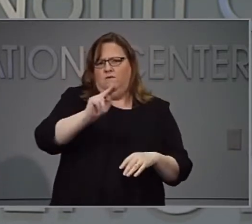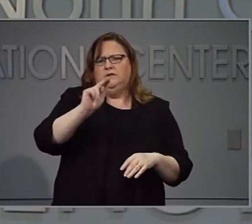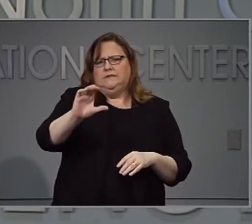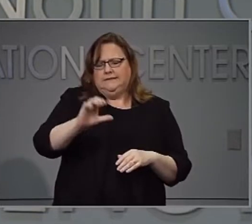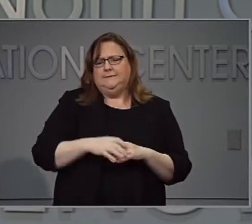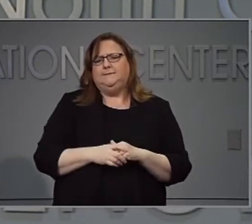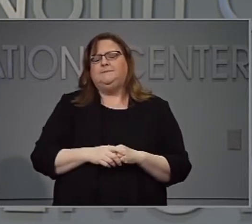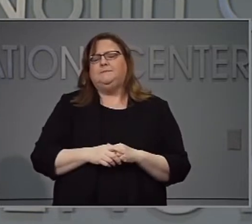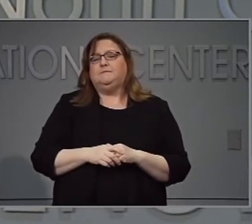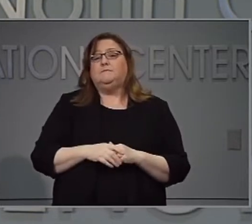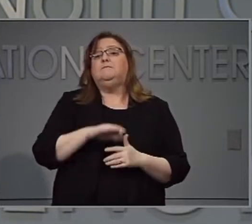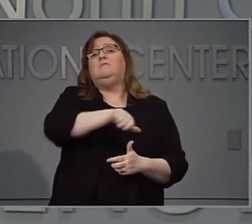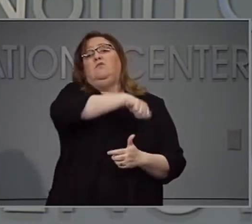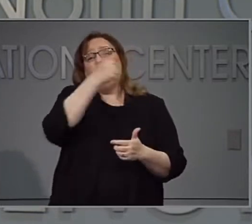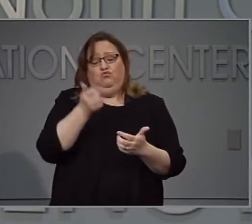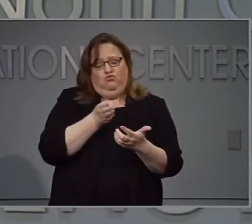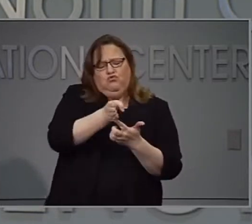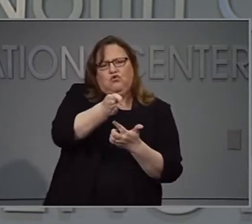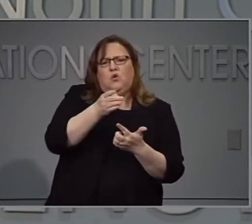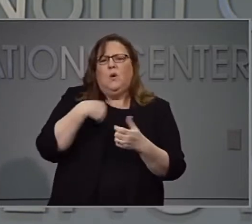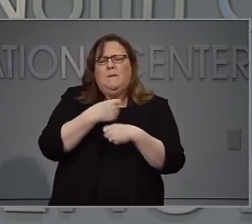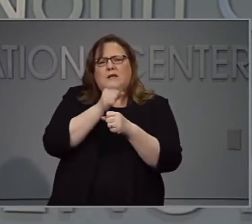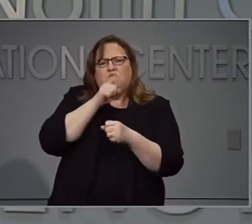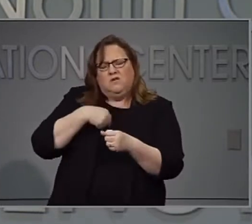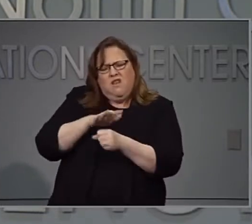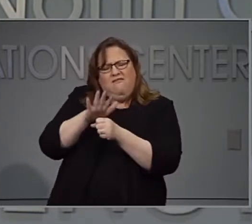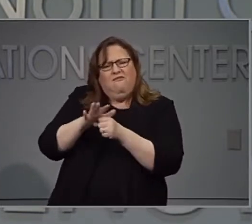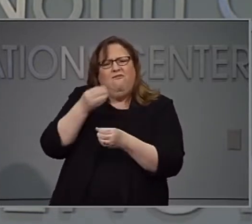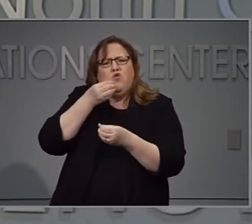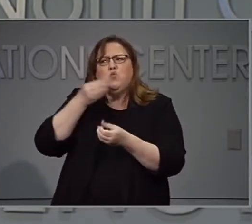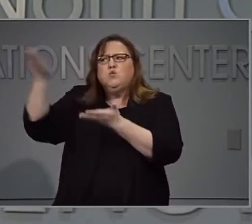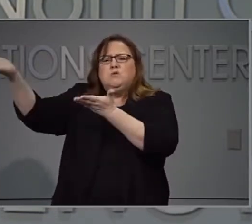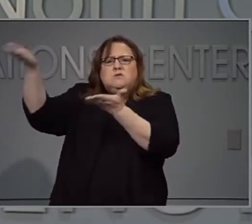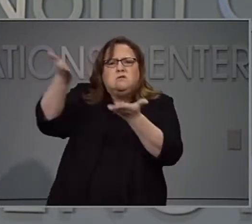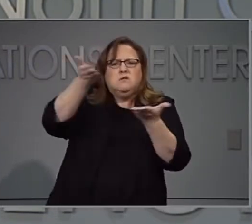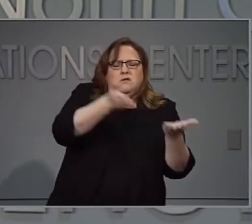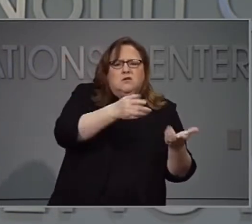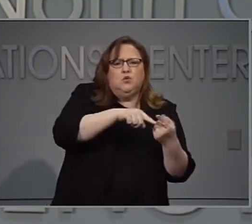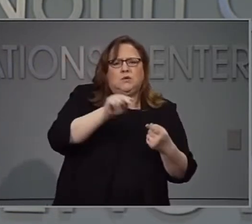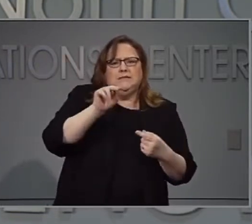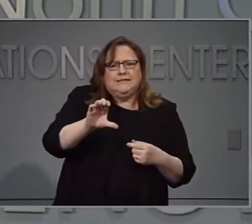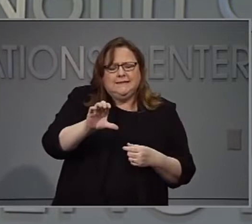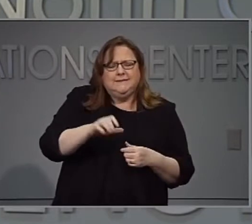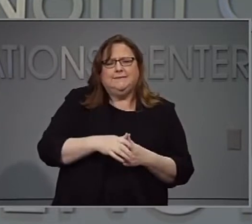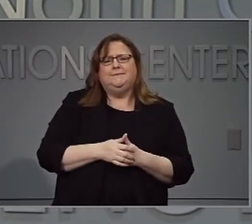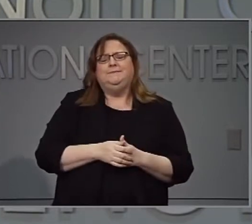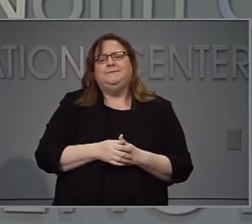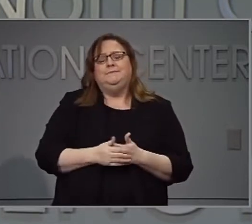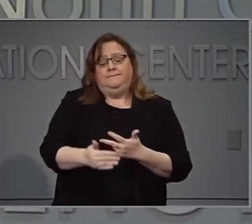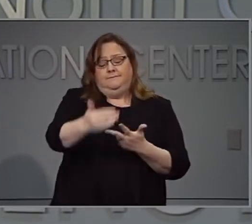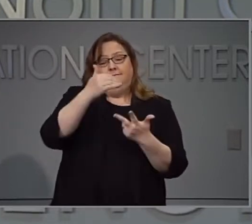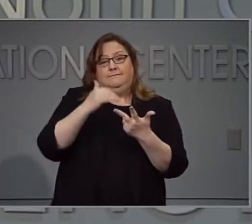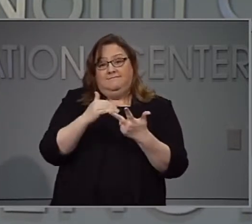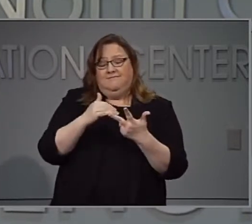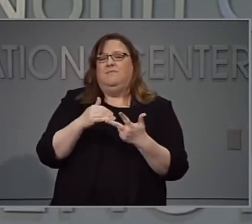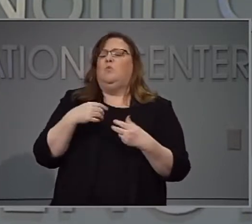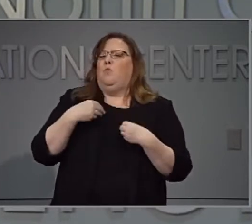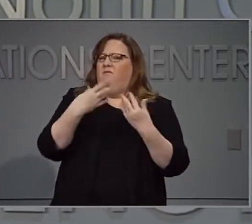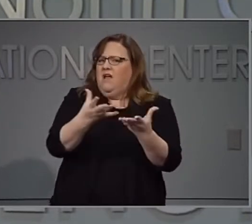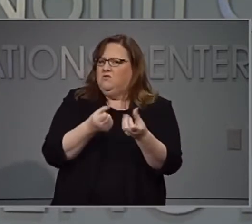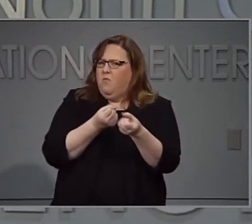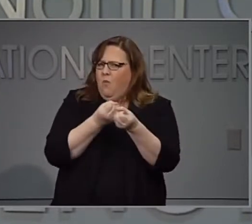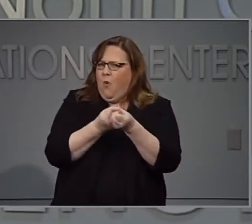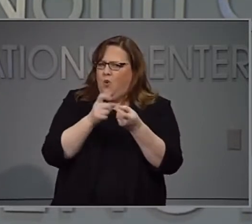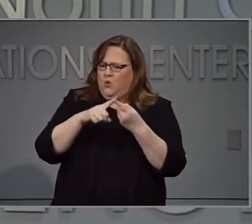food supply chain. Support to include staffing for our licensed care facilities and other congregate